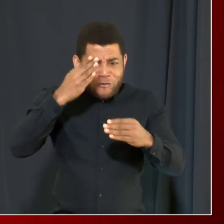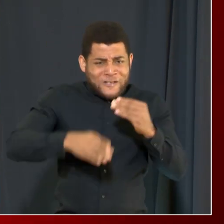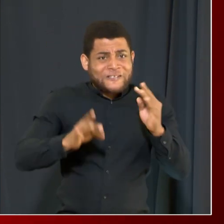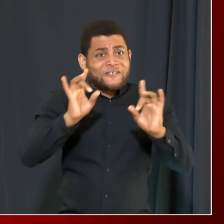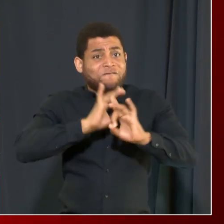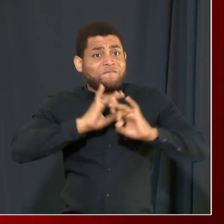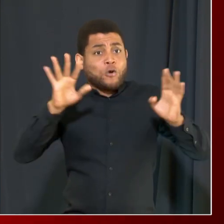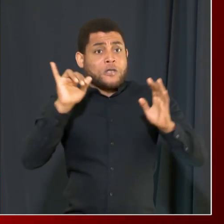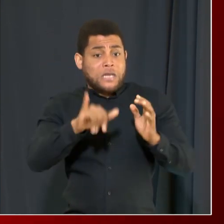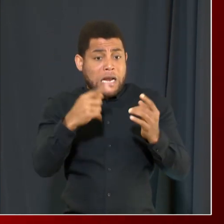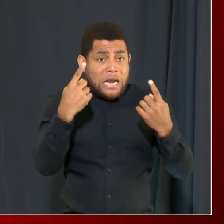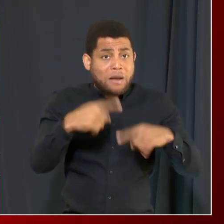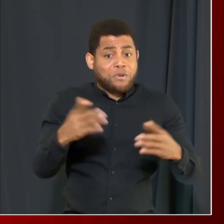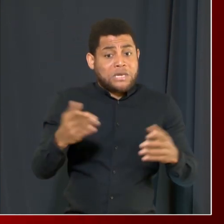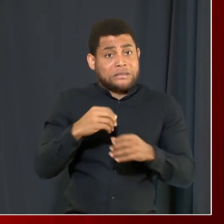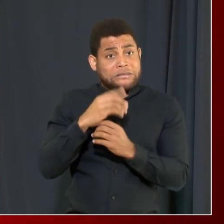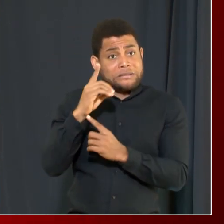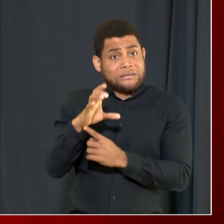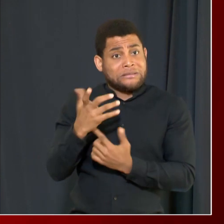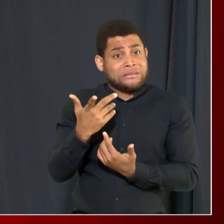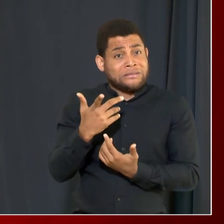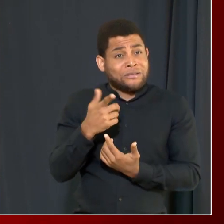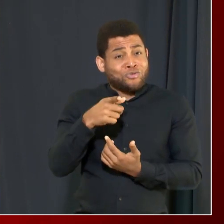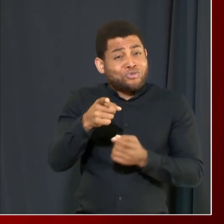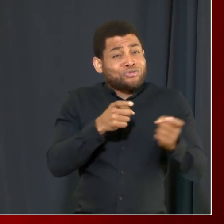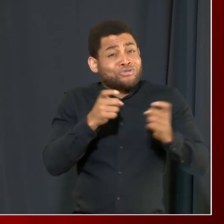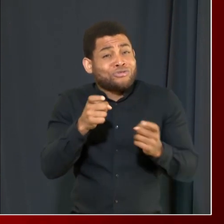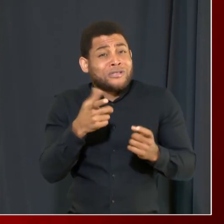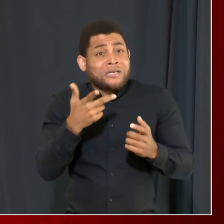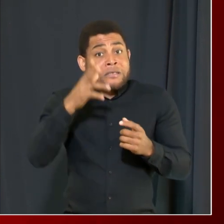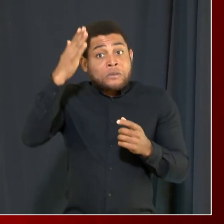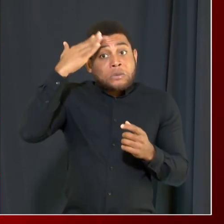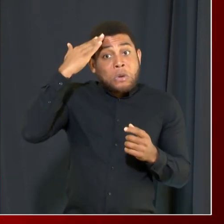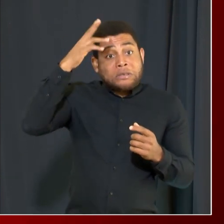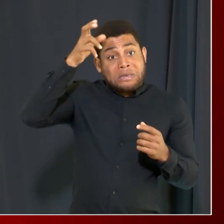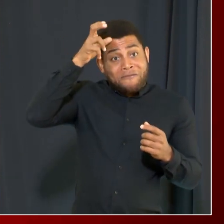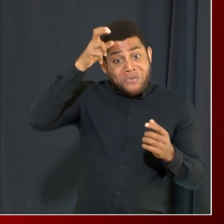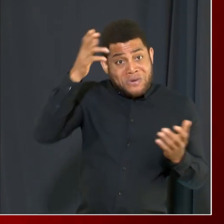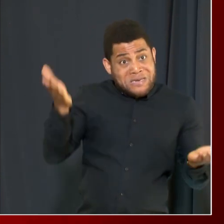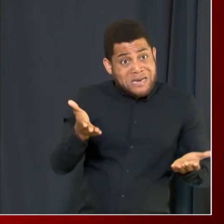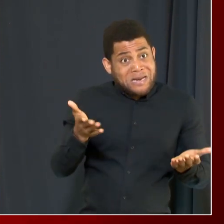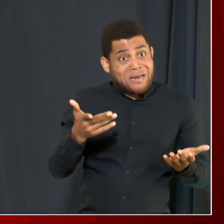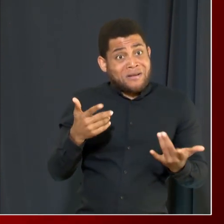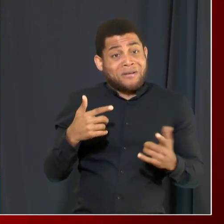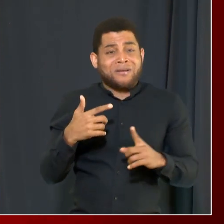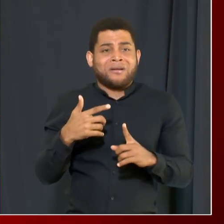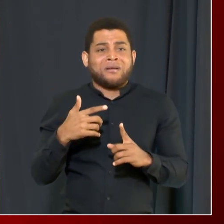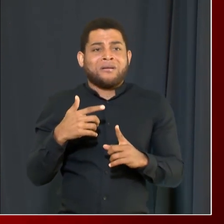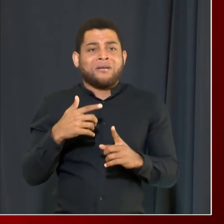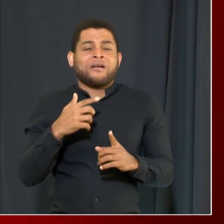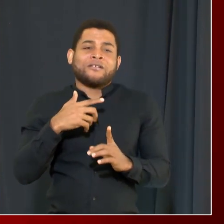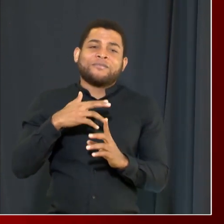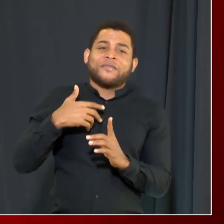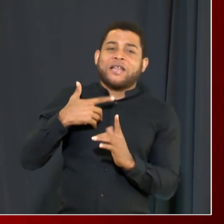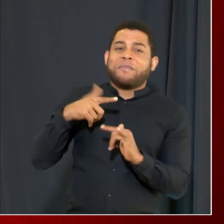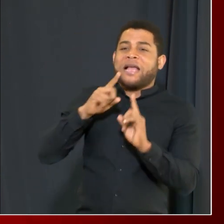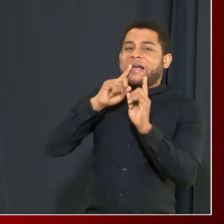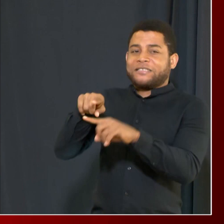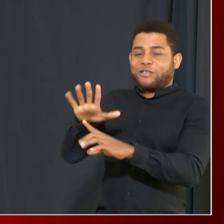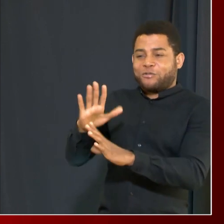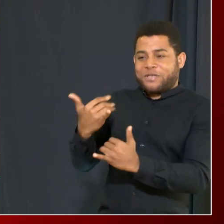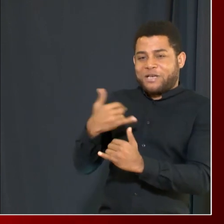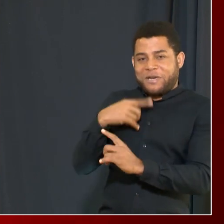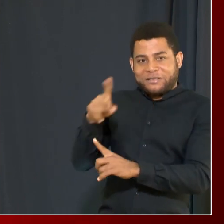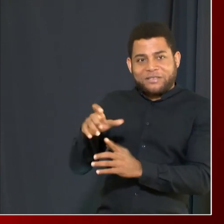you're dealing with demons out here. Yeah. Let me just answer your question, Rockefeller, if I might. So in addition to what